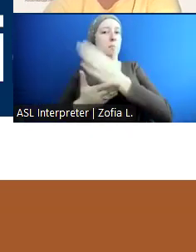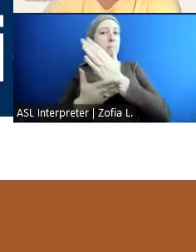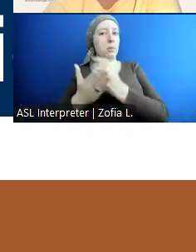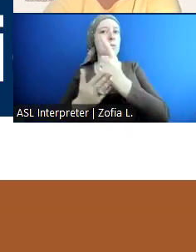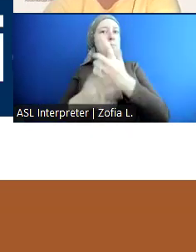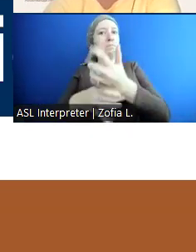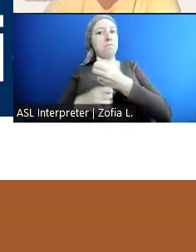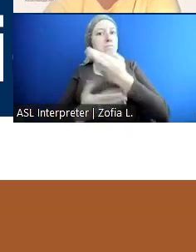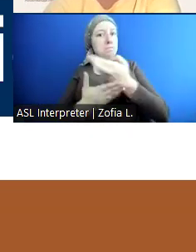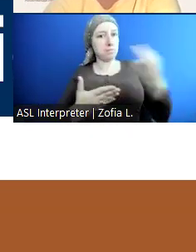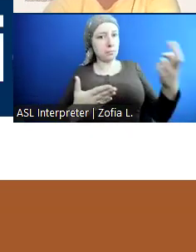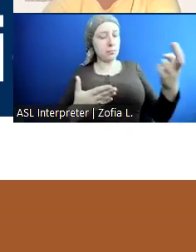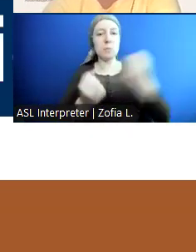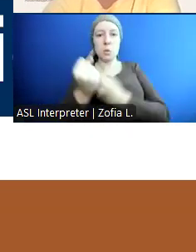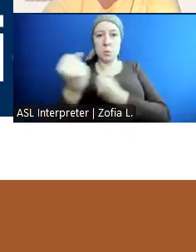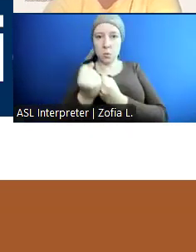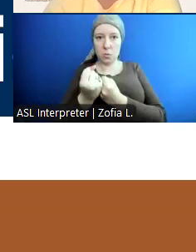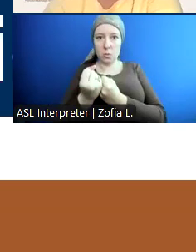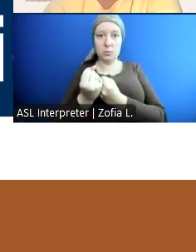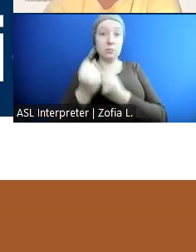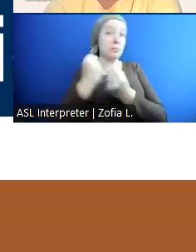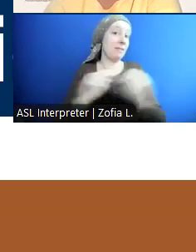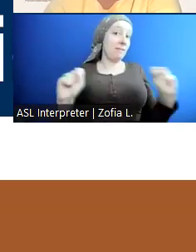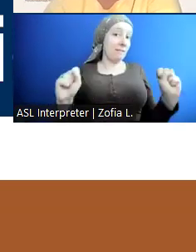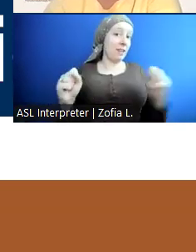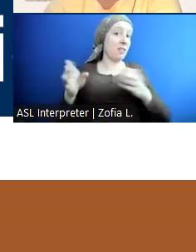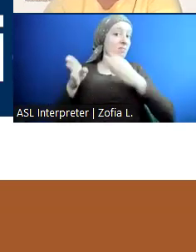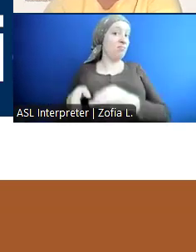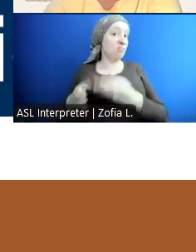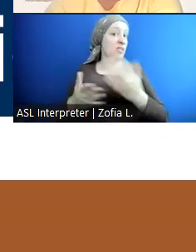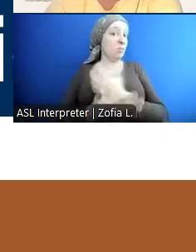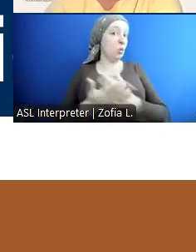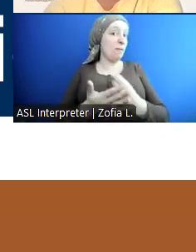the resources and the support and the safety that they deserve.